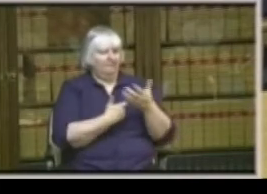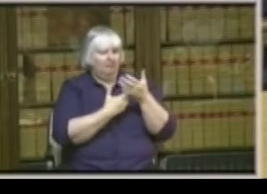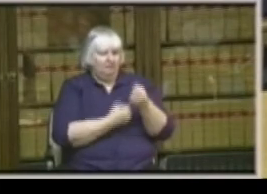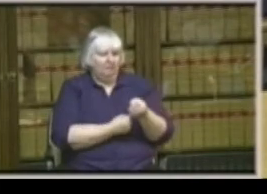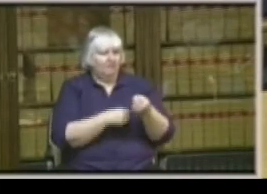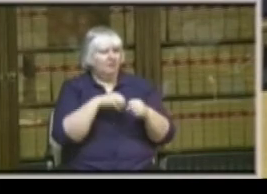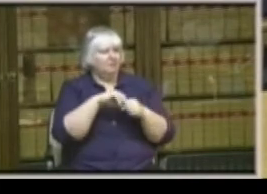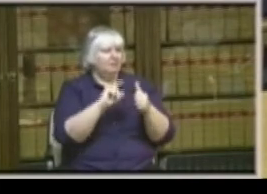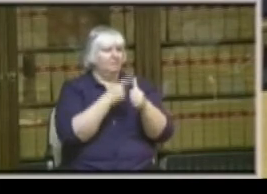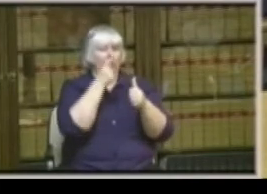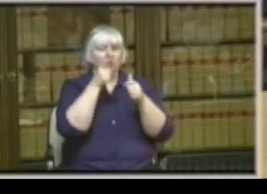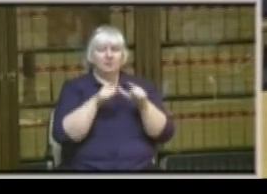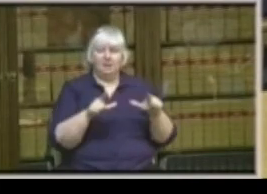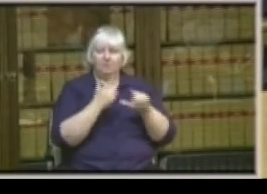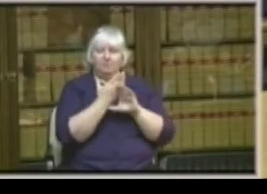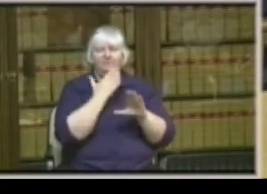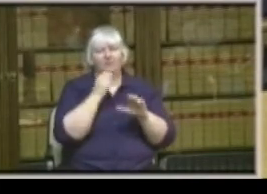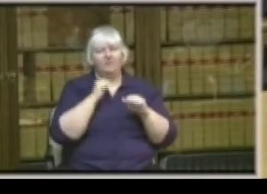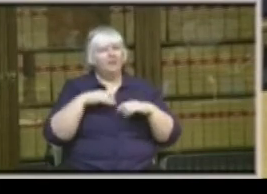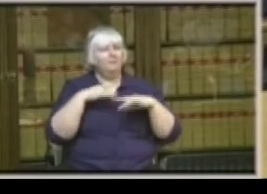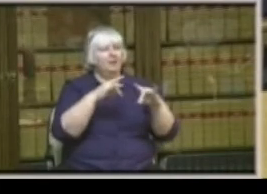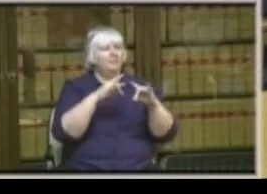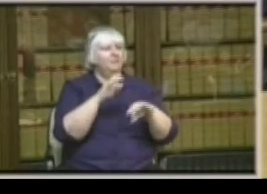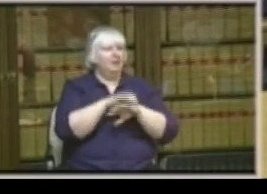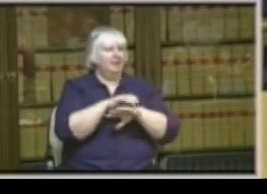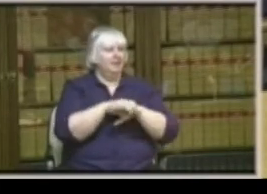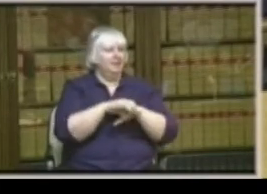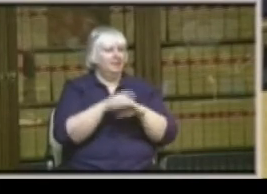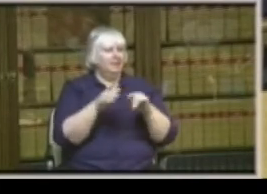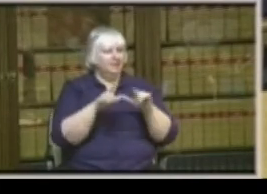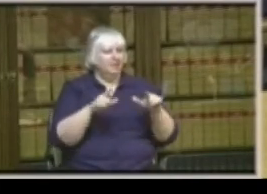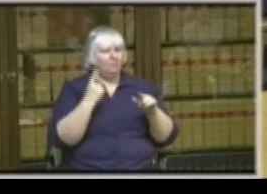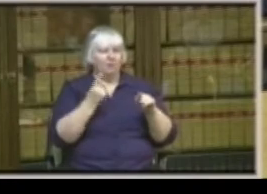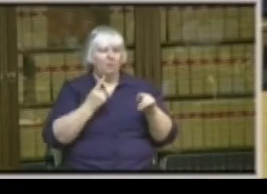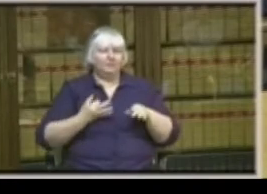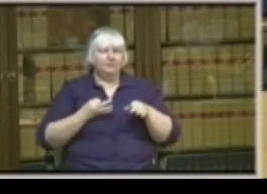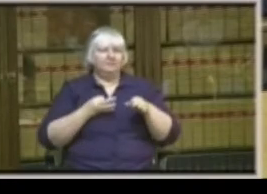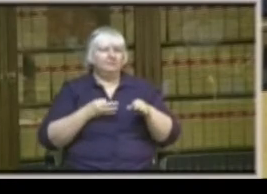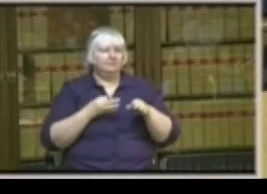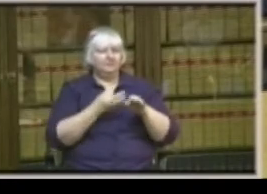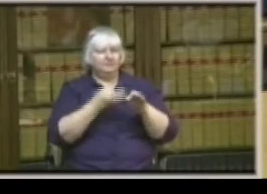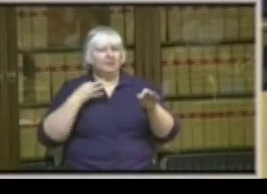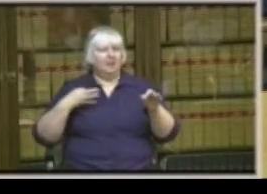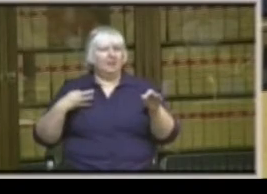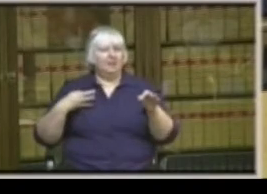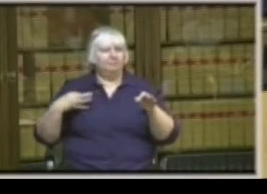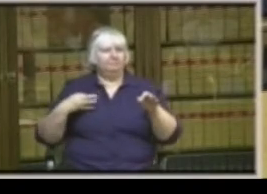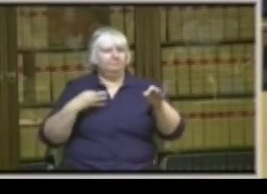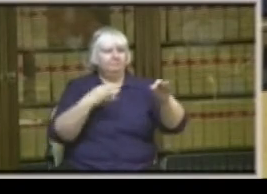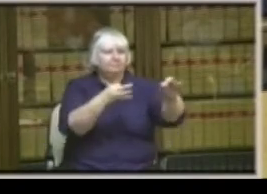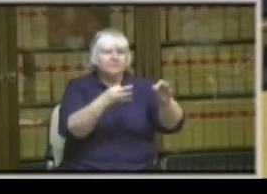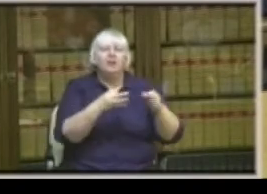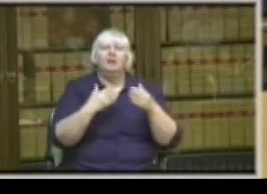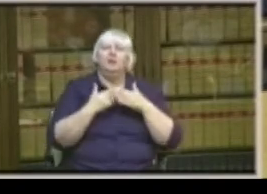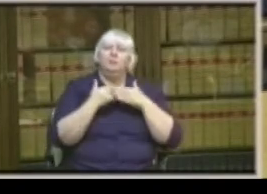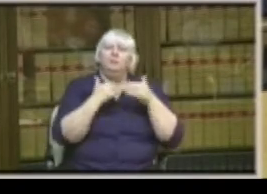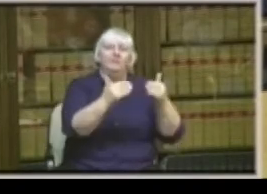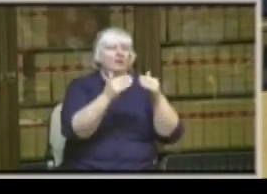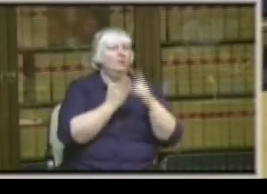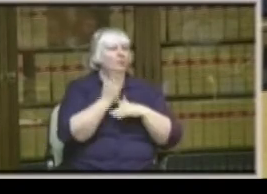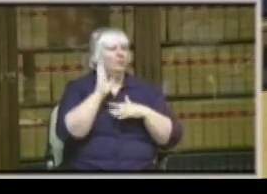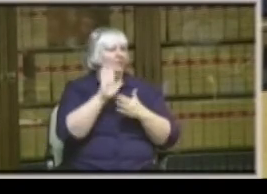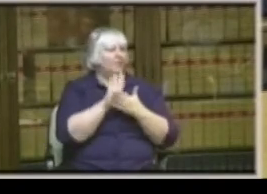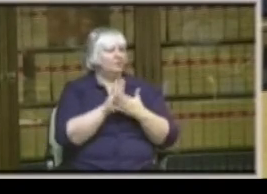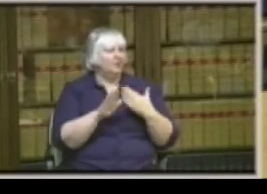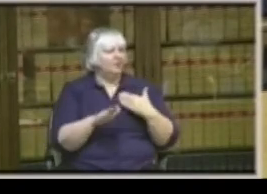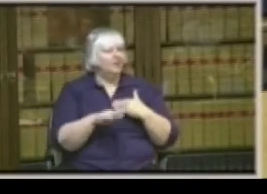that first language before they can even start to pick up the English language. But they're already 4 grade levels behind. So